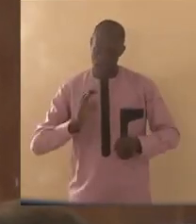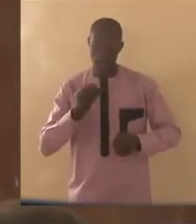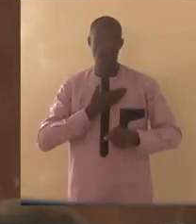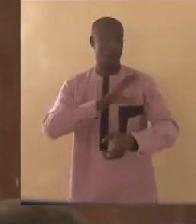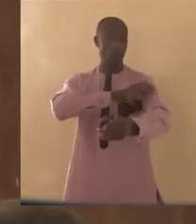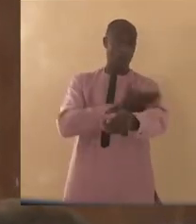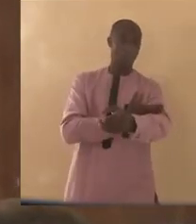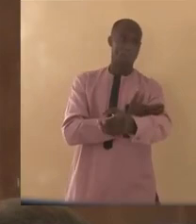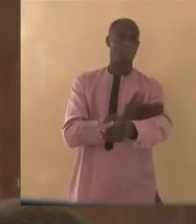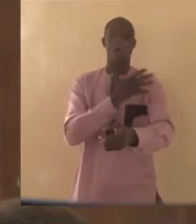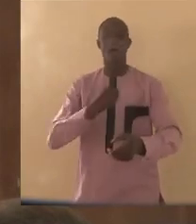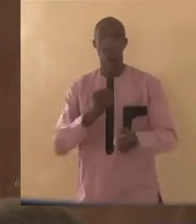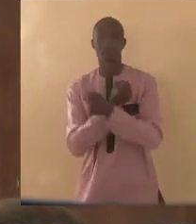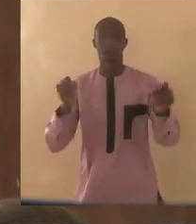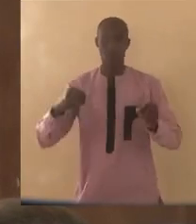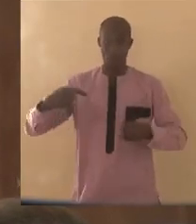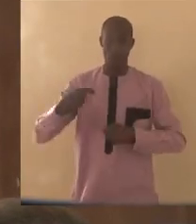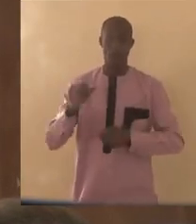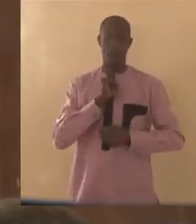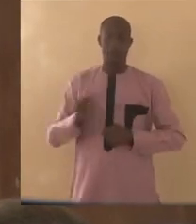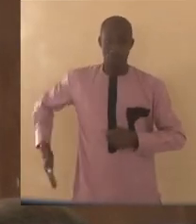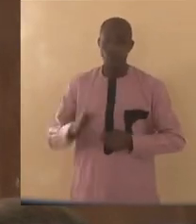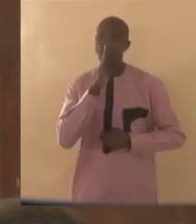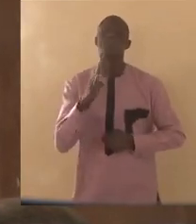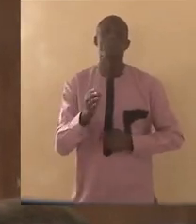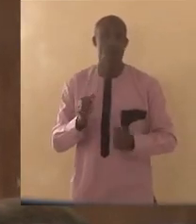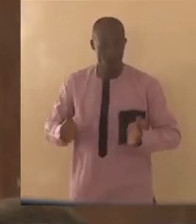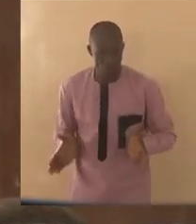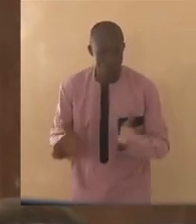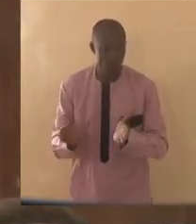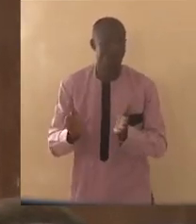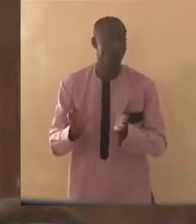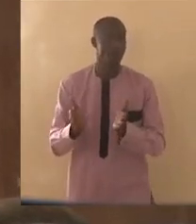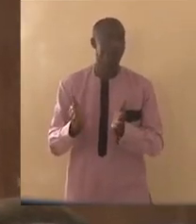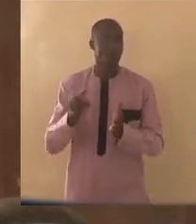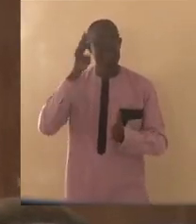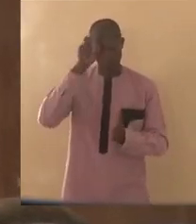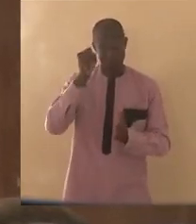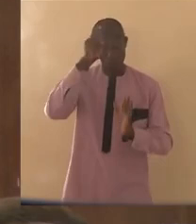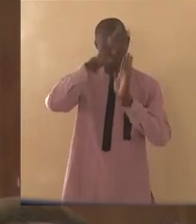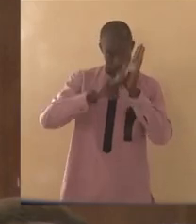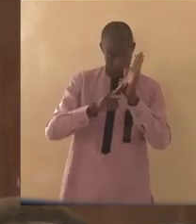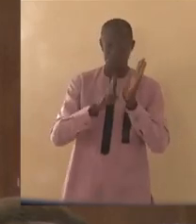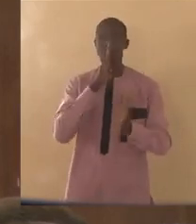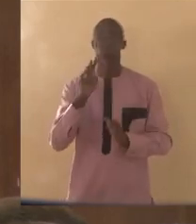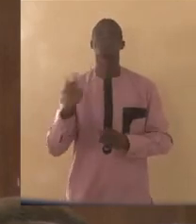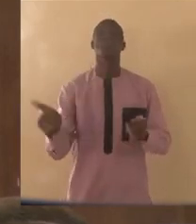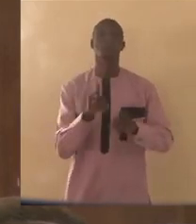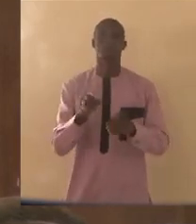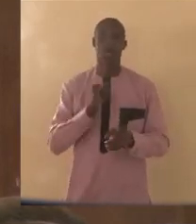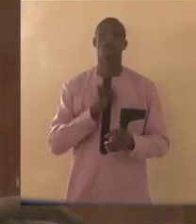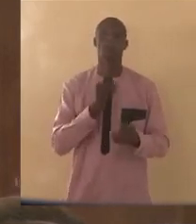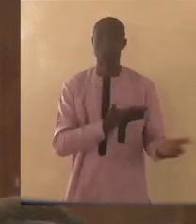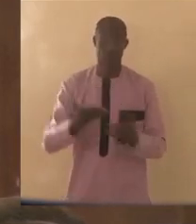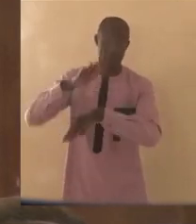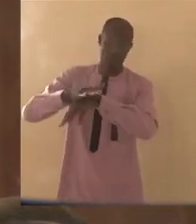he is my salvation, I should be encouraged that his will be done in my life. So I will